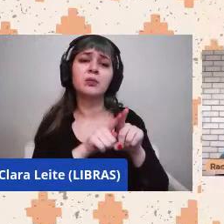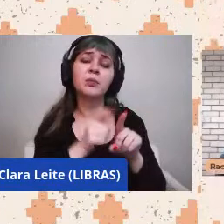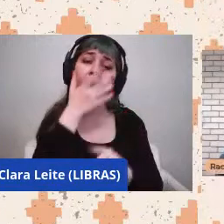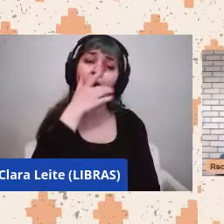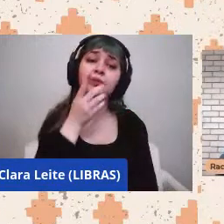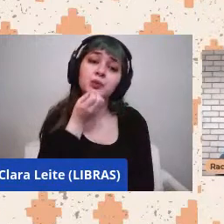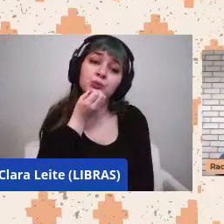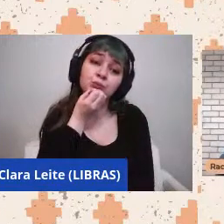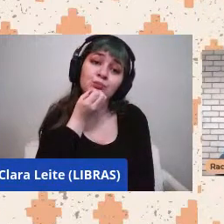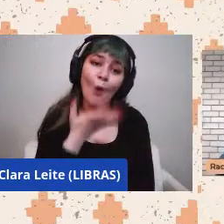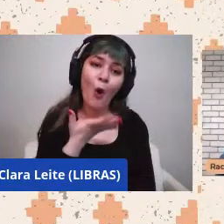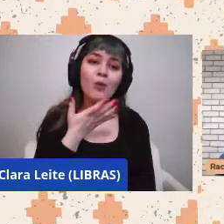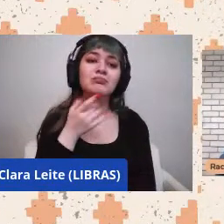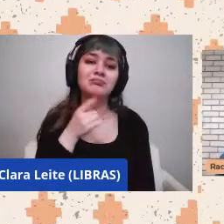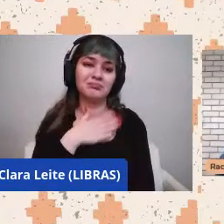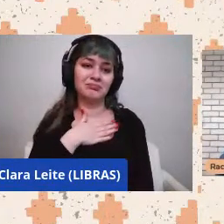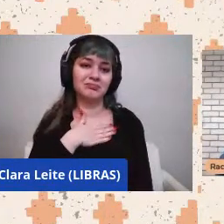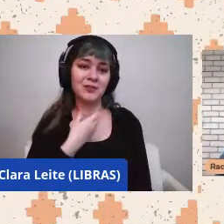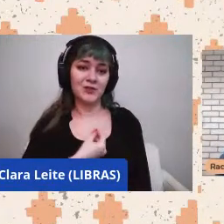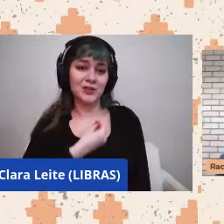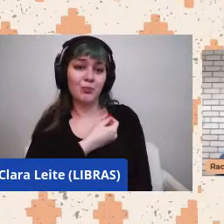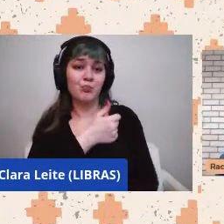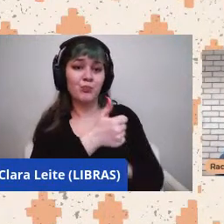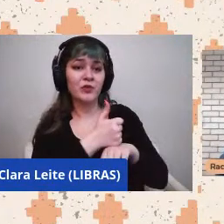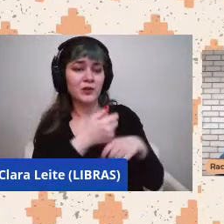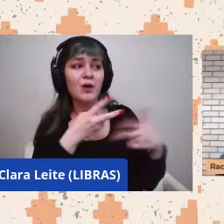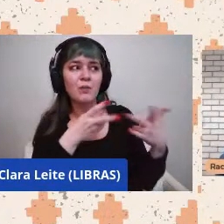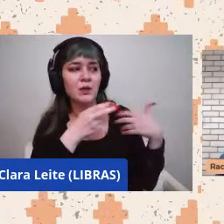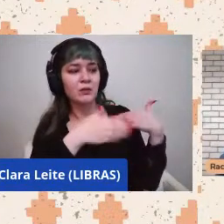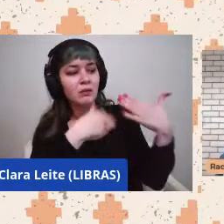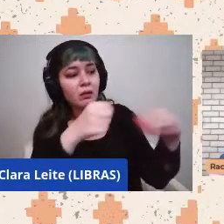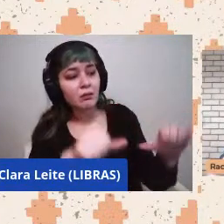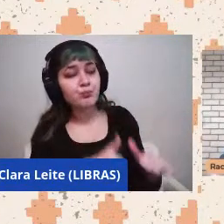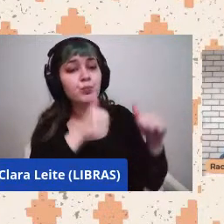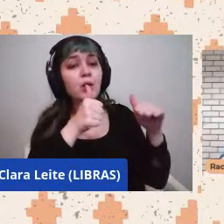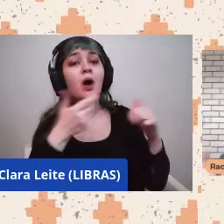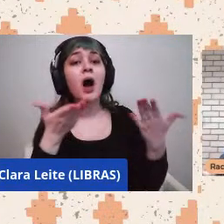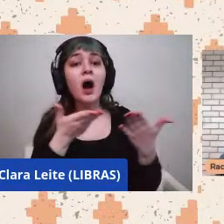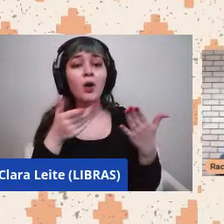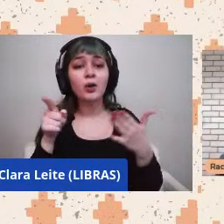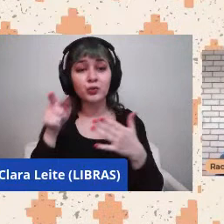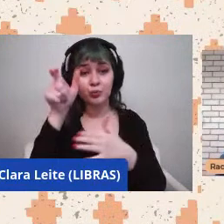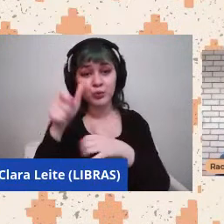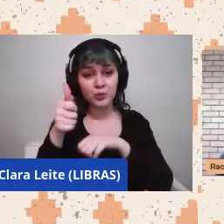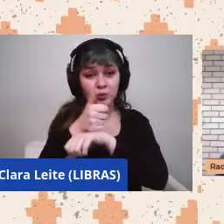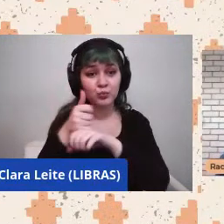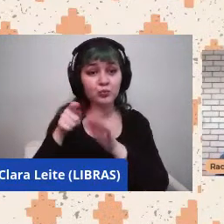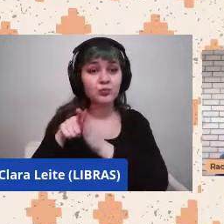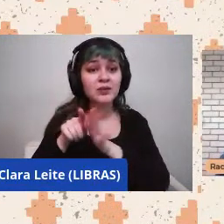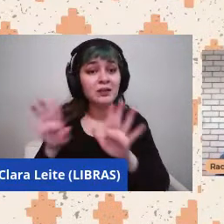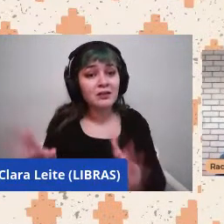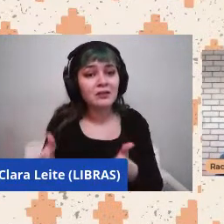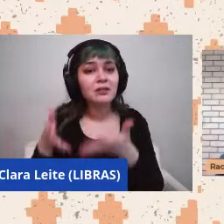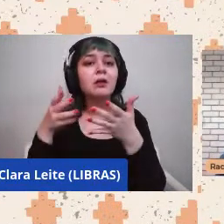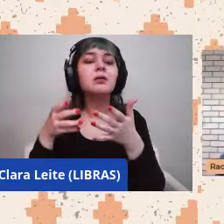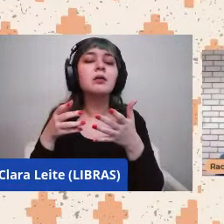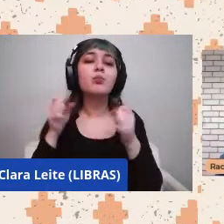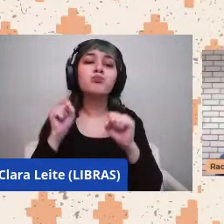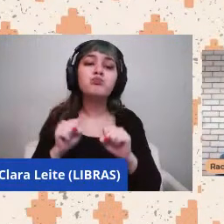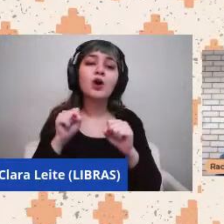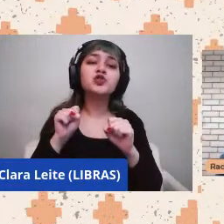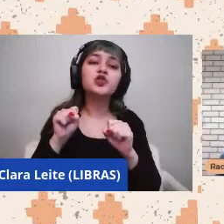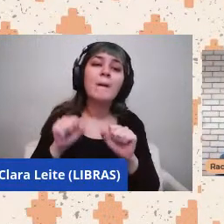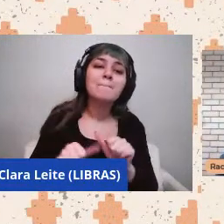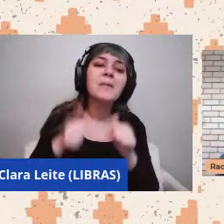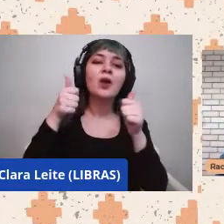career, is that now, as a researcher, you're encouraged to make ethical amendments during the course of your project. So there's no longer a